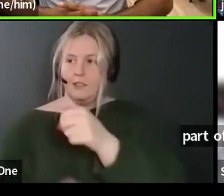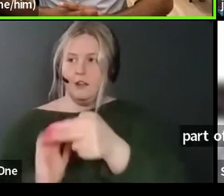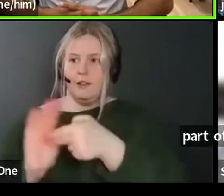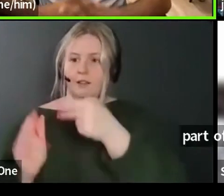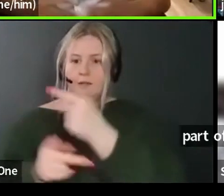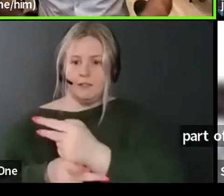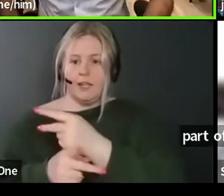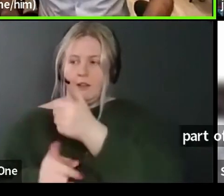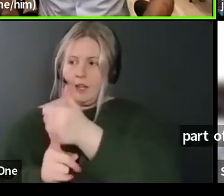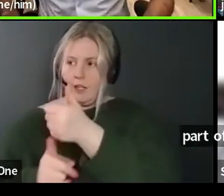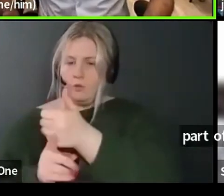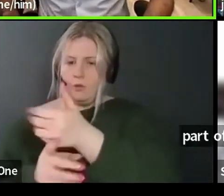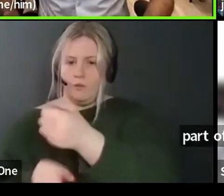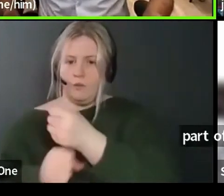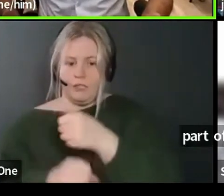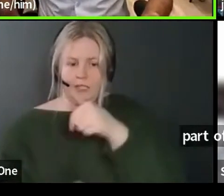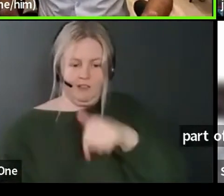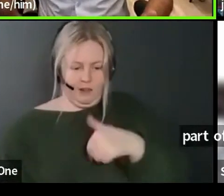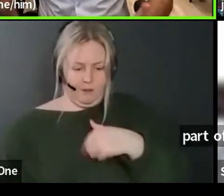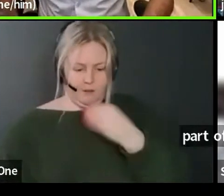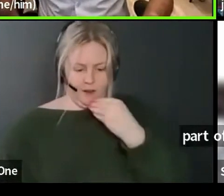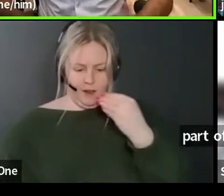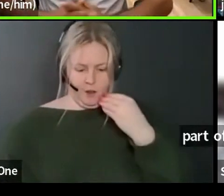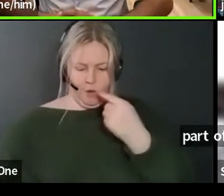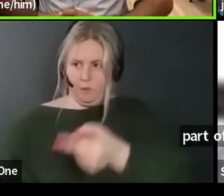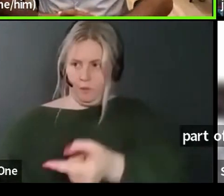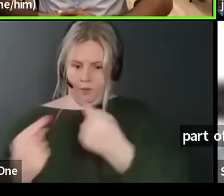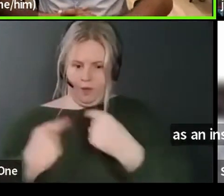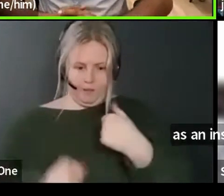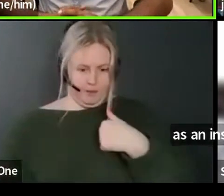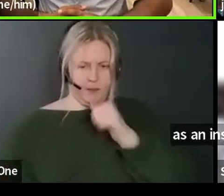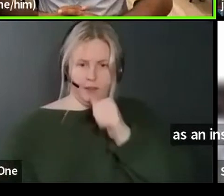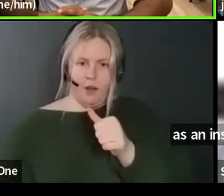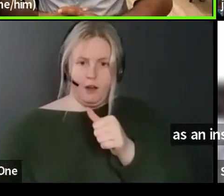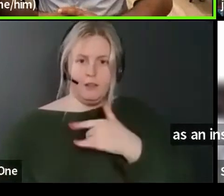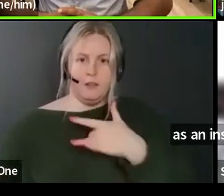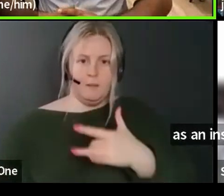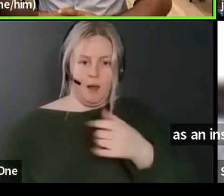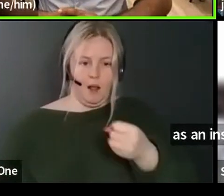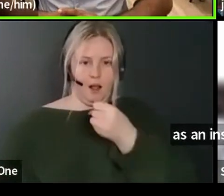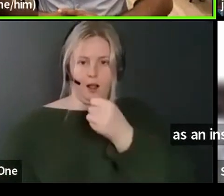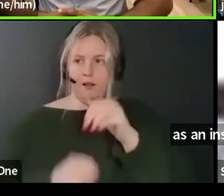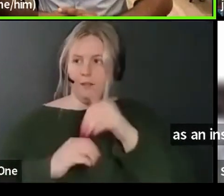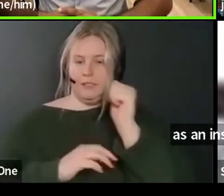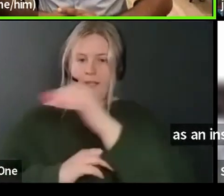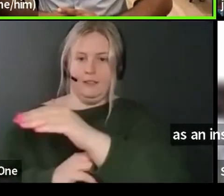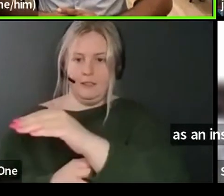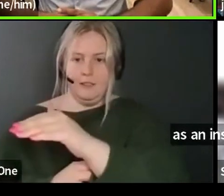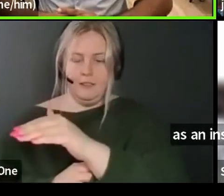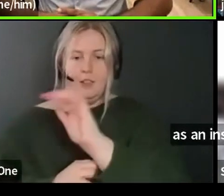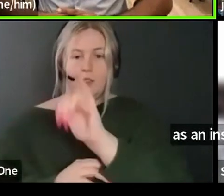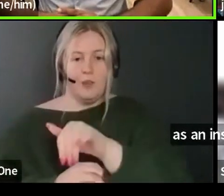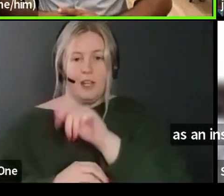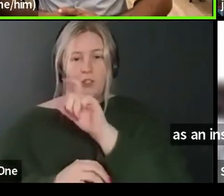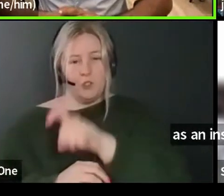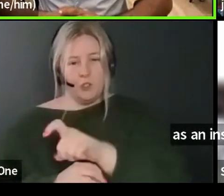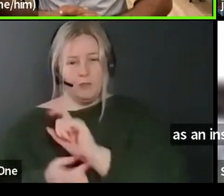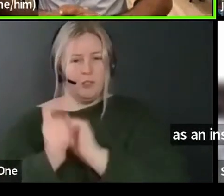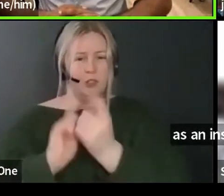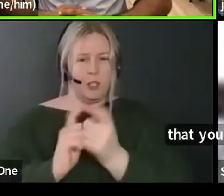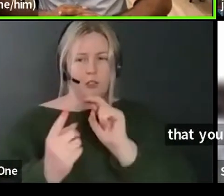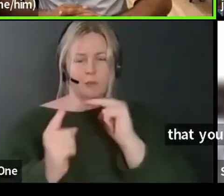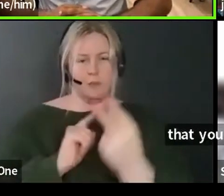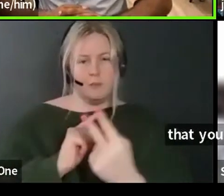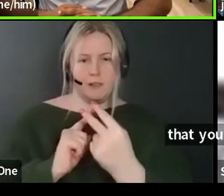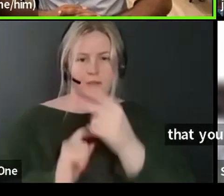can receive where you are. So that is a fundamental problem, where long-term care should actually be a verb, and it should not be a place or